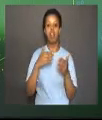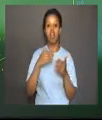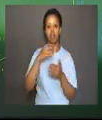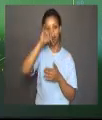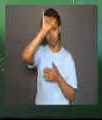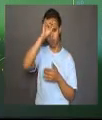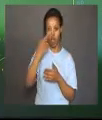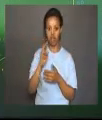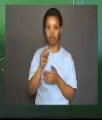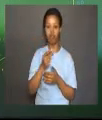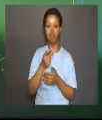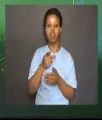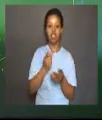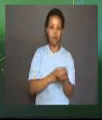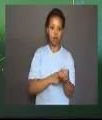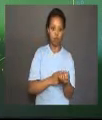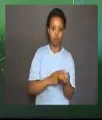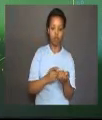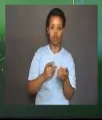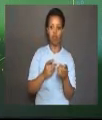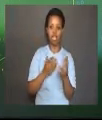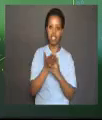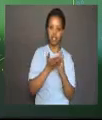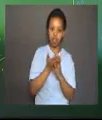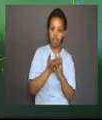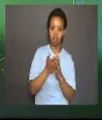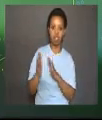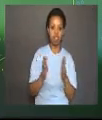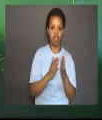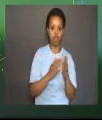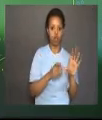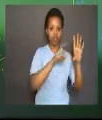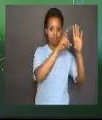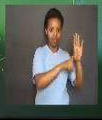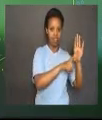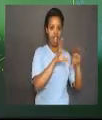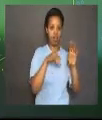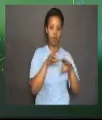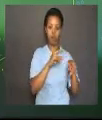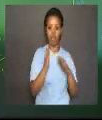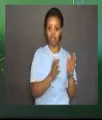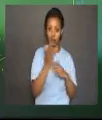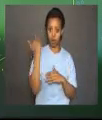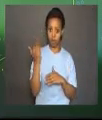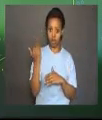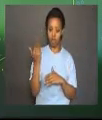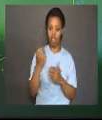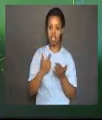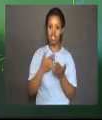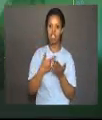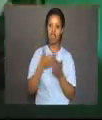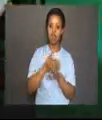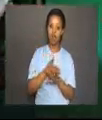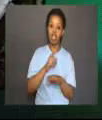Because the meat was not refrigerated, the shop was always full of